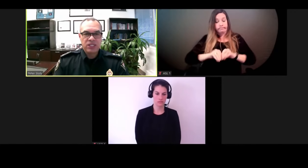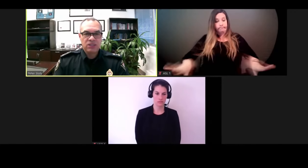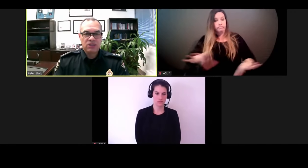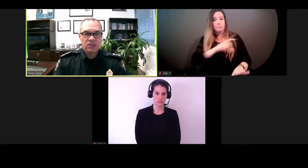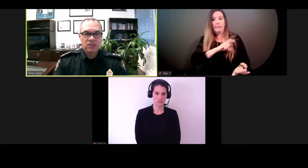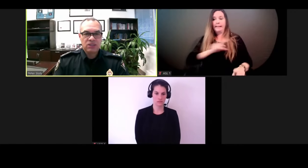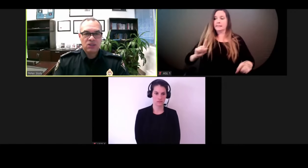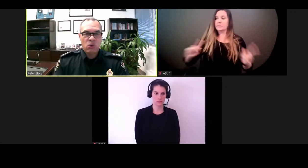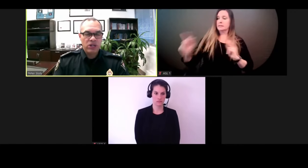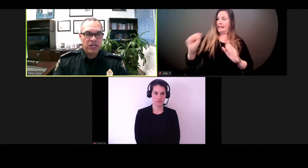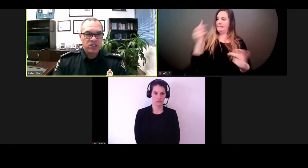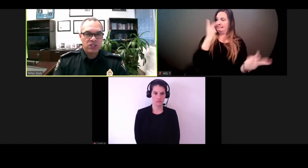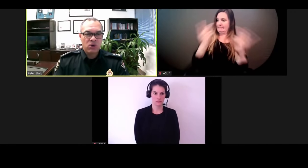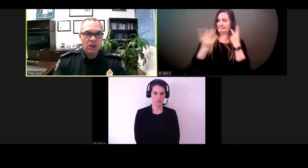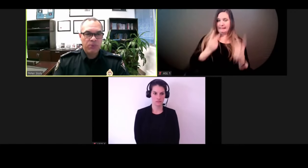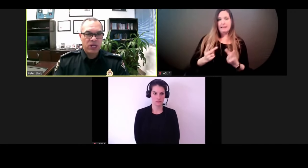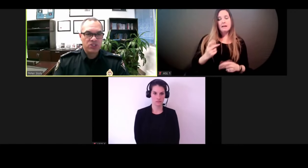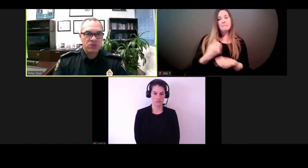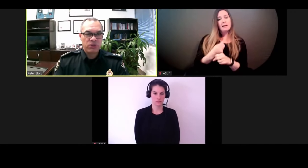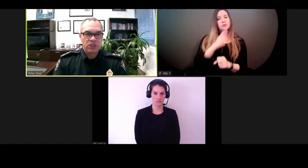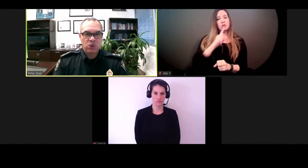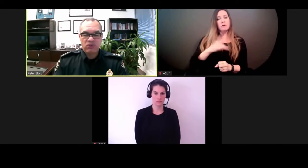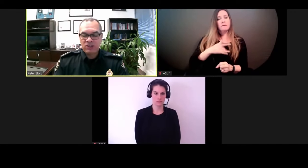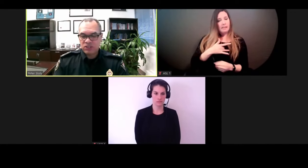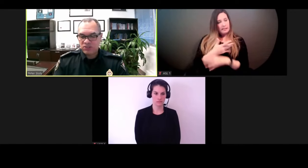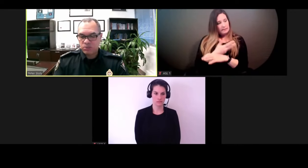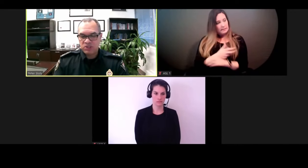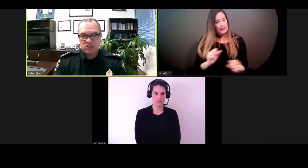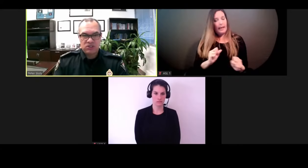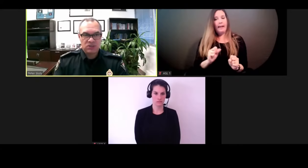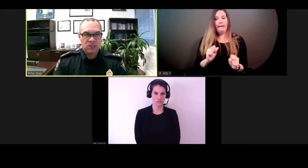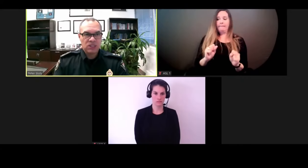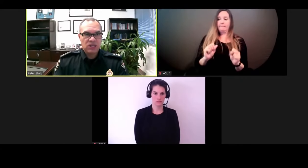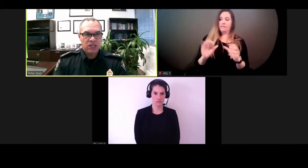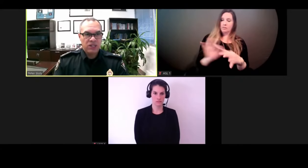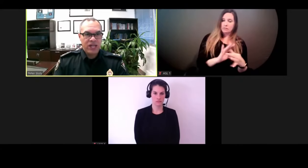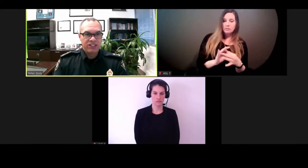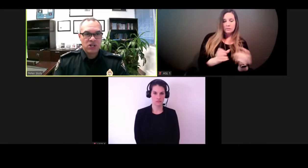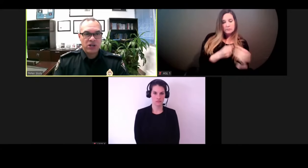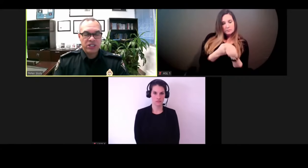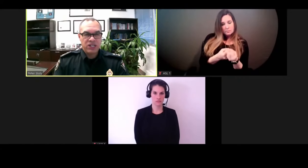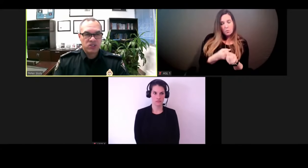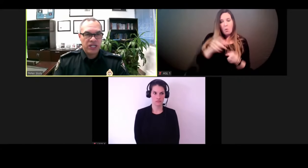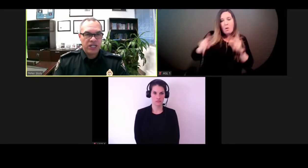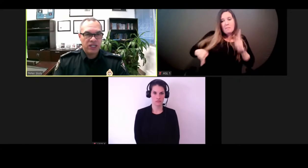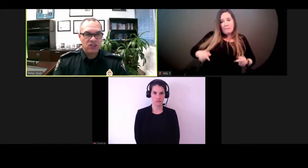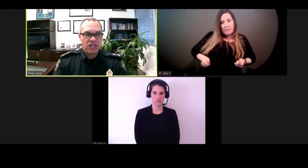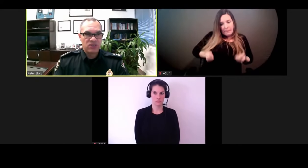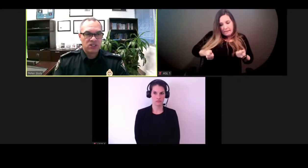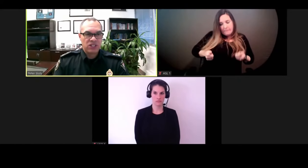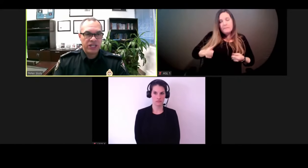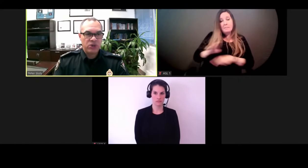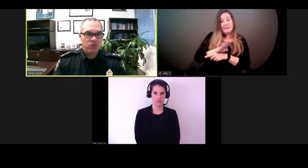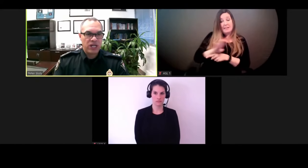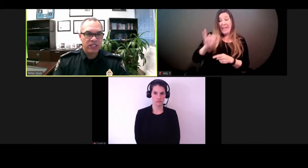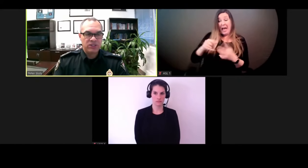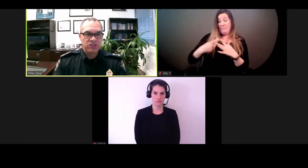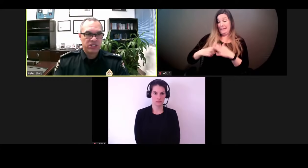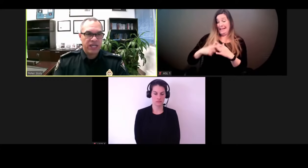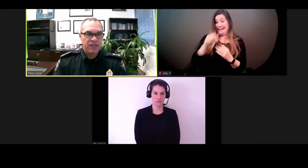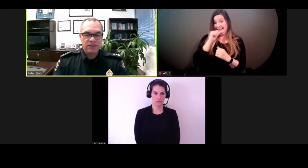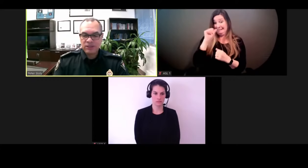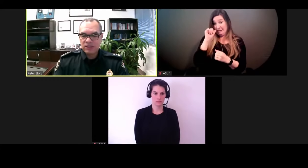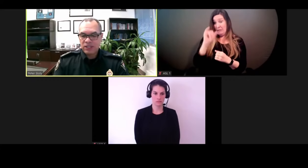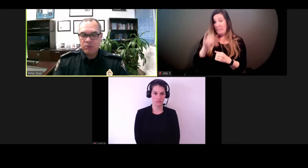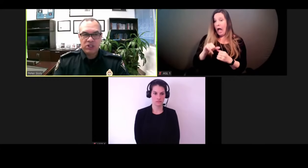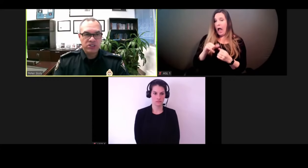safety, coordination and cooperation with the local residents and businesses. That started yesterday, it has escalated overnight into